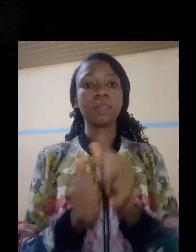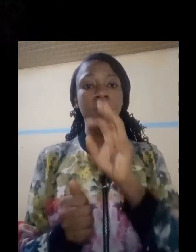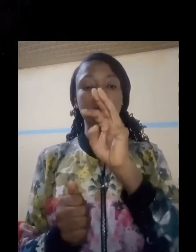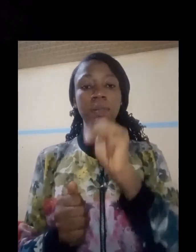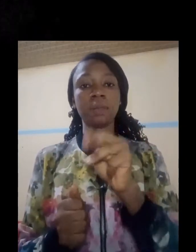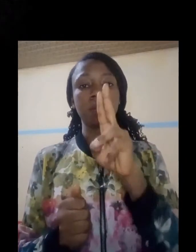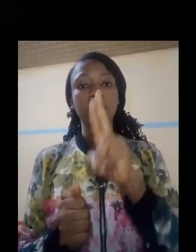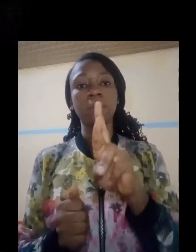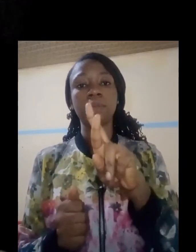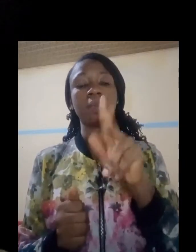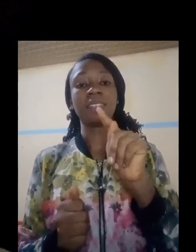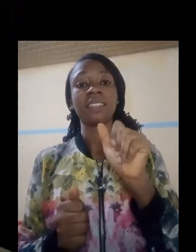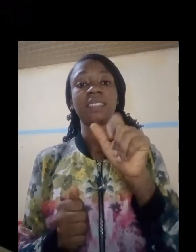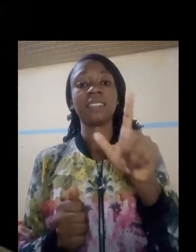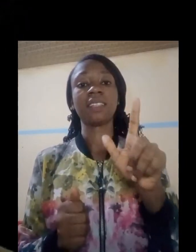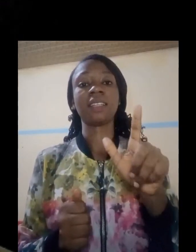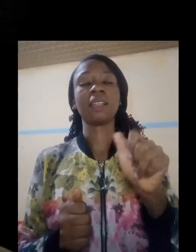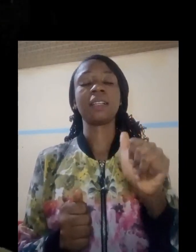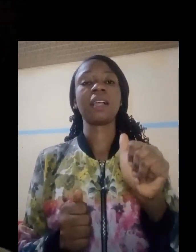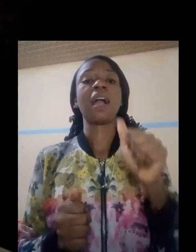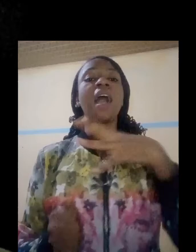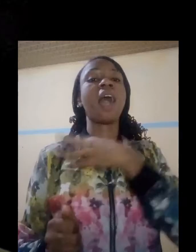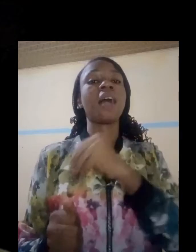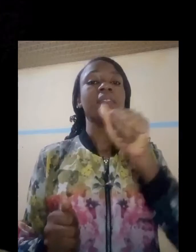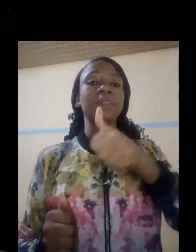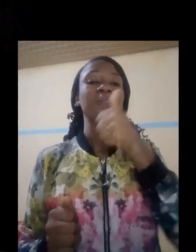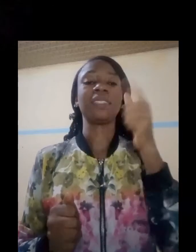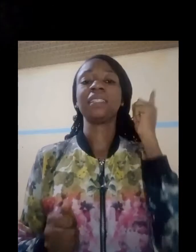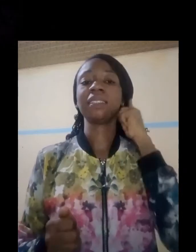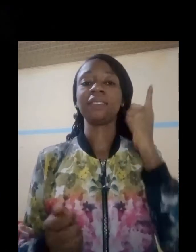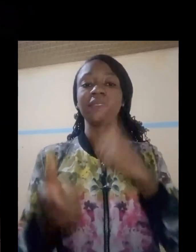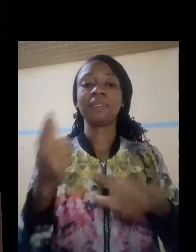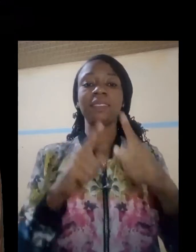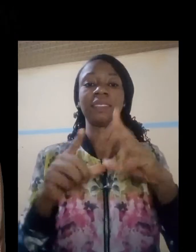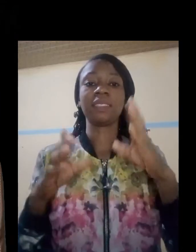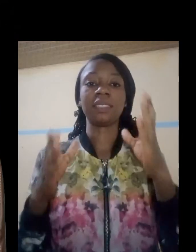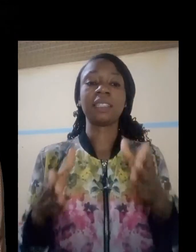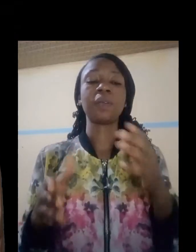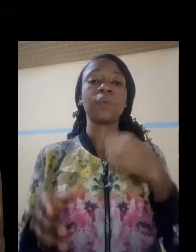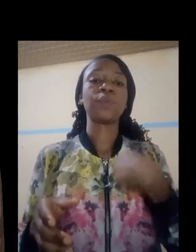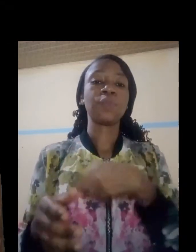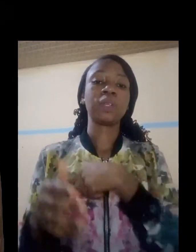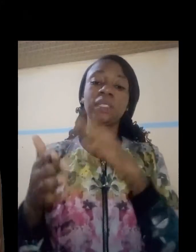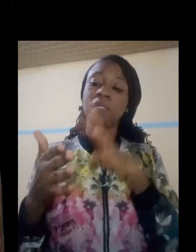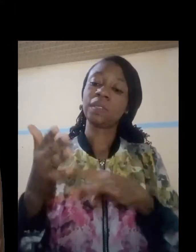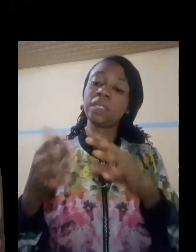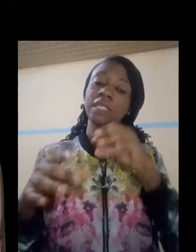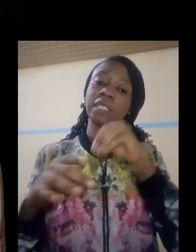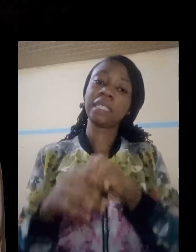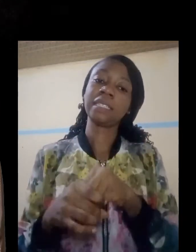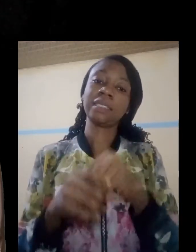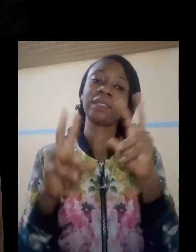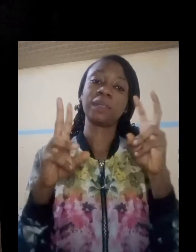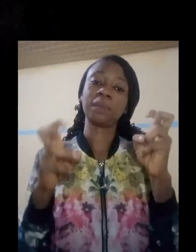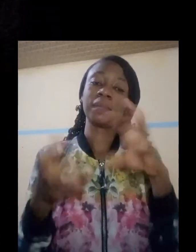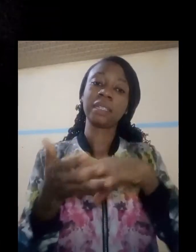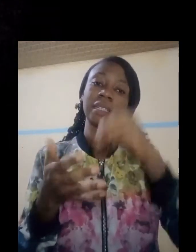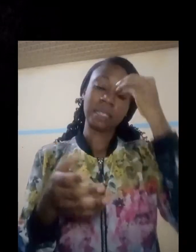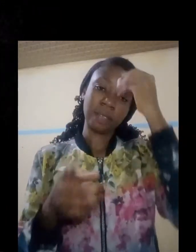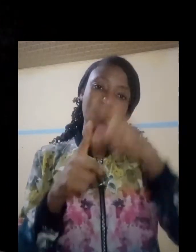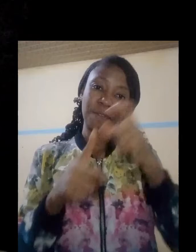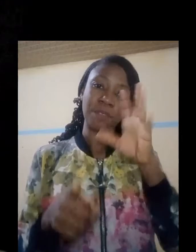also other deaf signers that we have been studying in the topic Learn from Your Indigenous